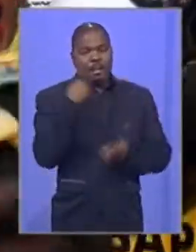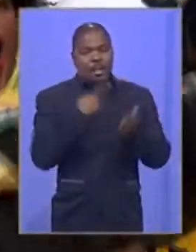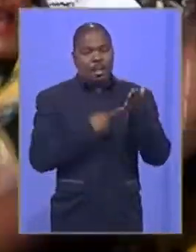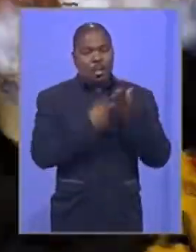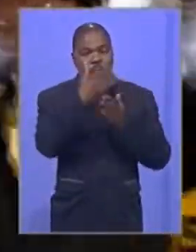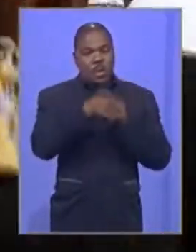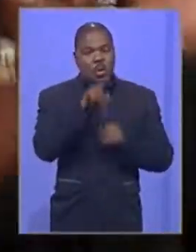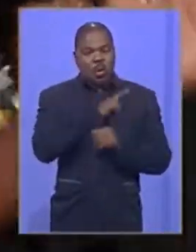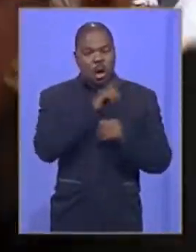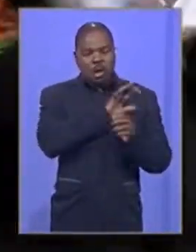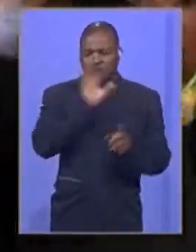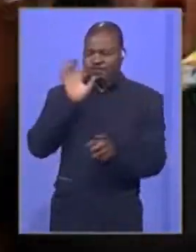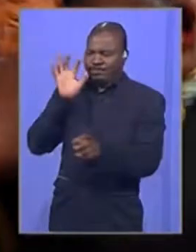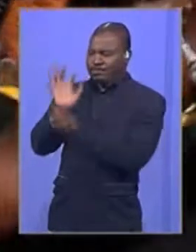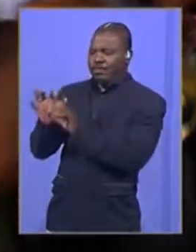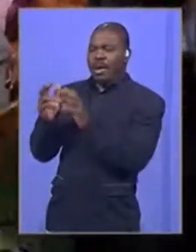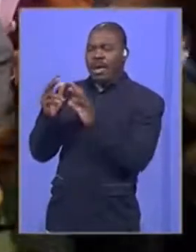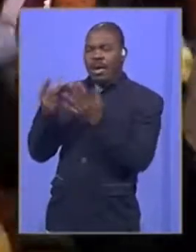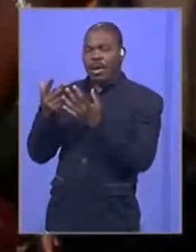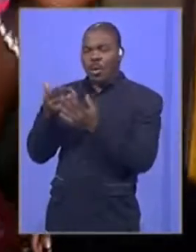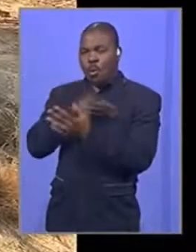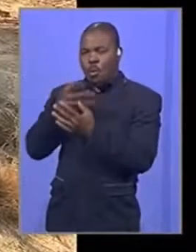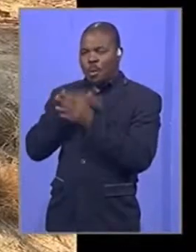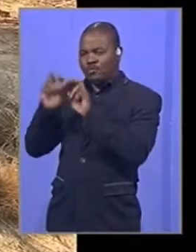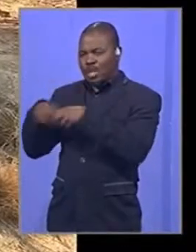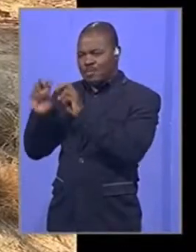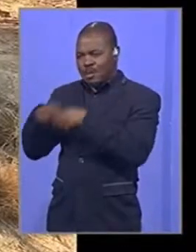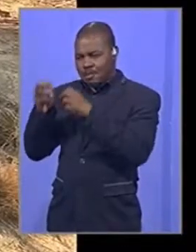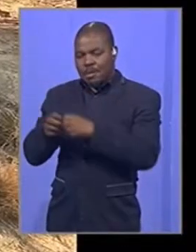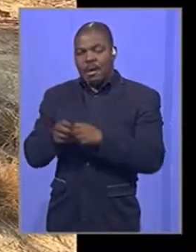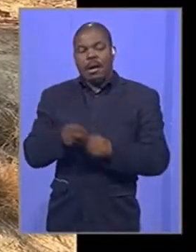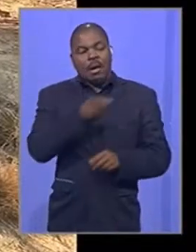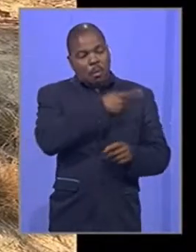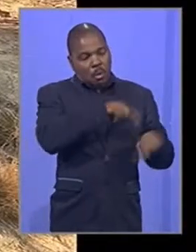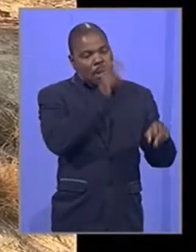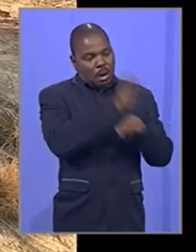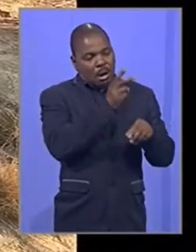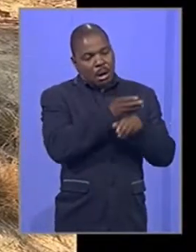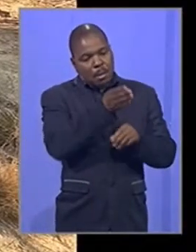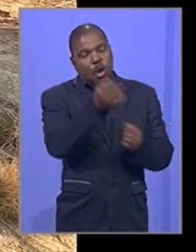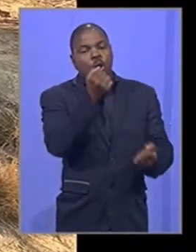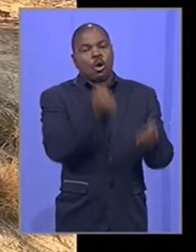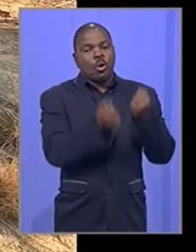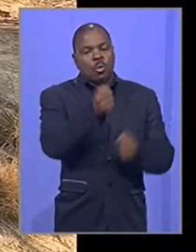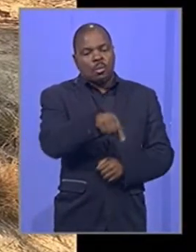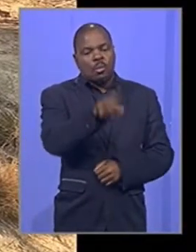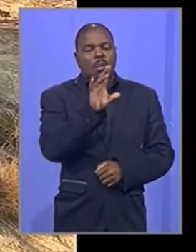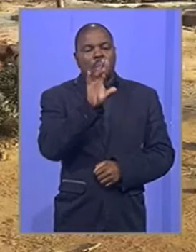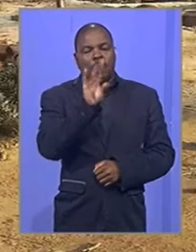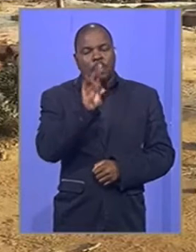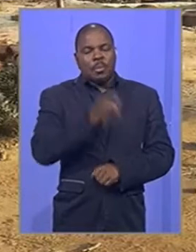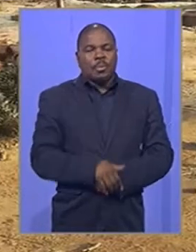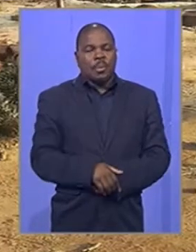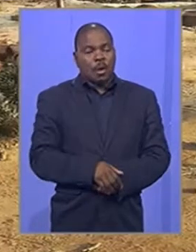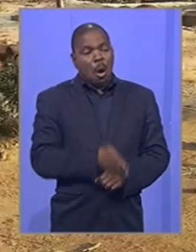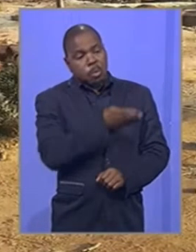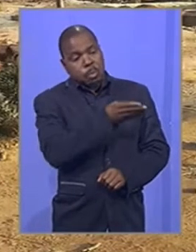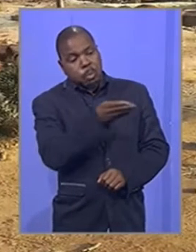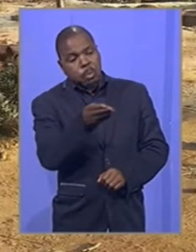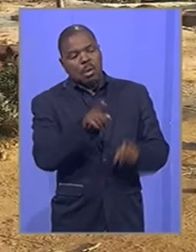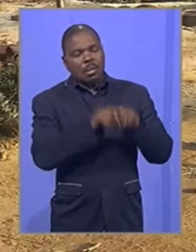beke ka go kata ka seboka magarebe a seswai ba ya go tswelela gape pele ga kgorotsheko ya magistrata wa Krugersdorp ka laboraro magareng ga bona ke